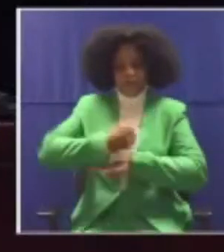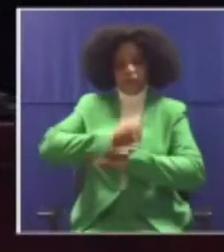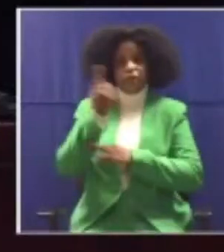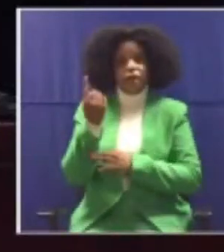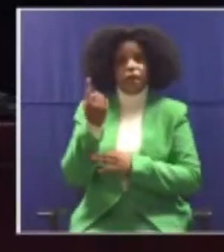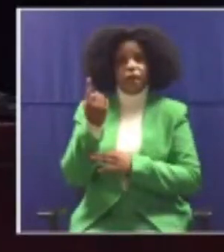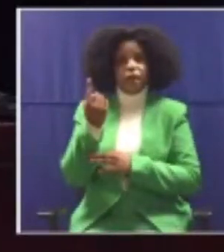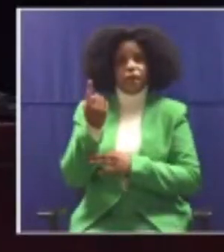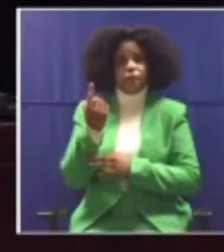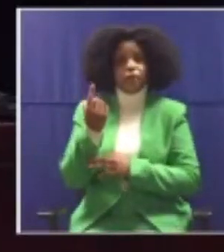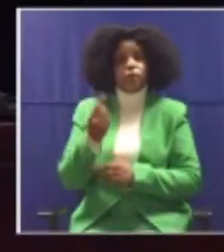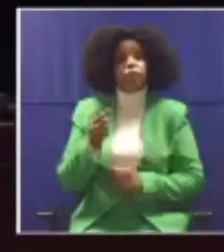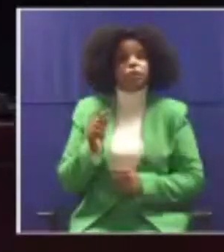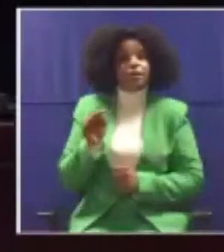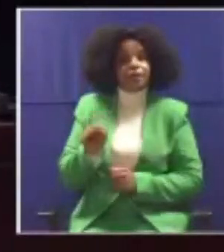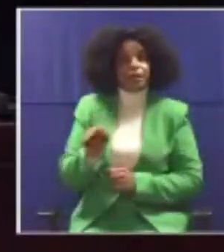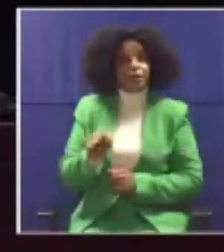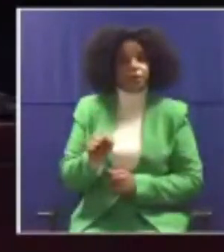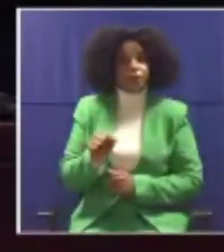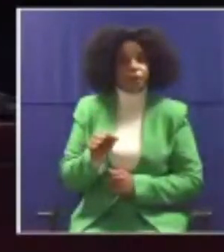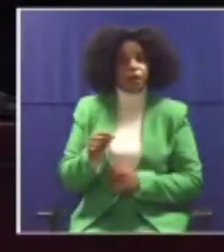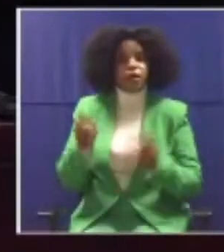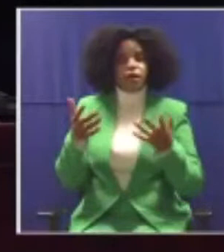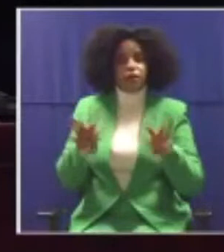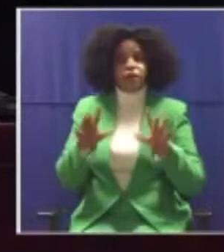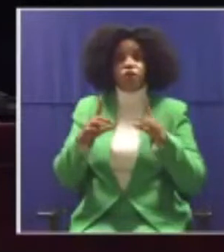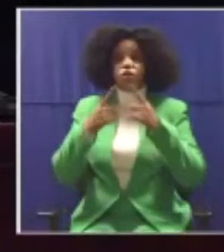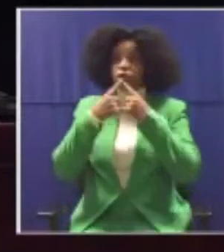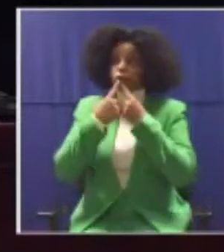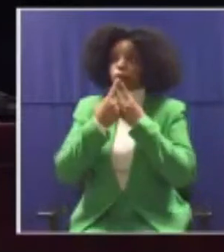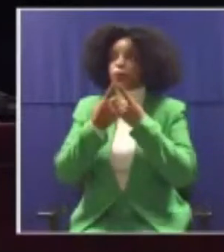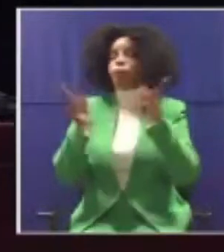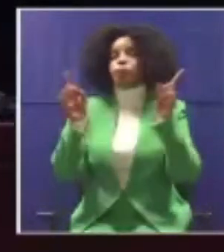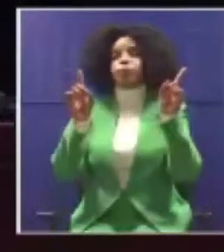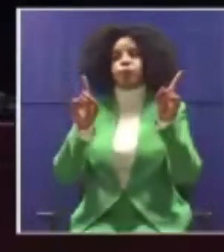Family Days, which was declared in